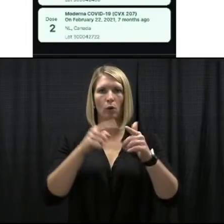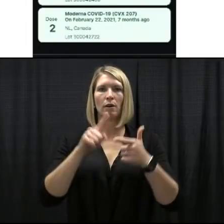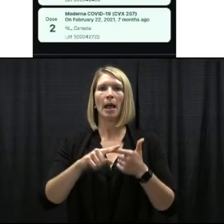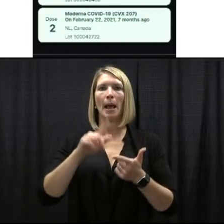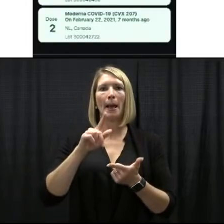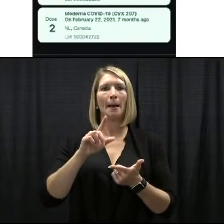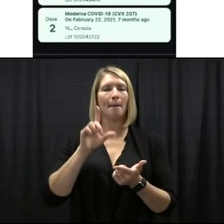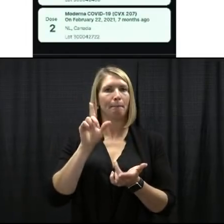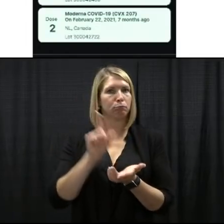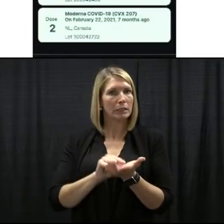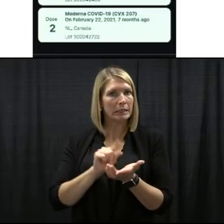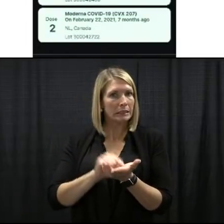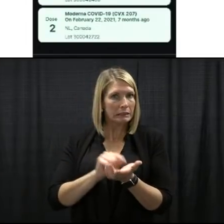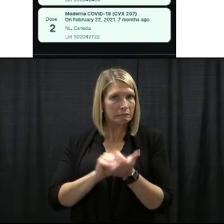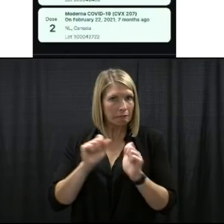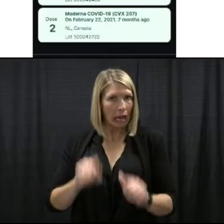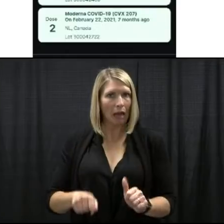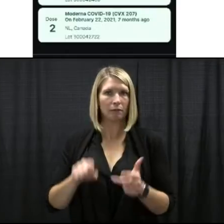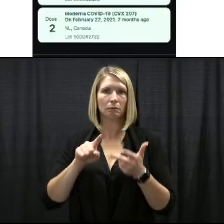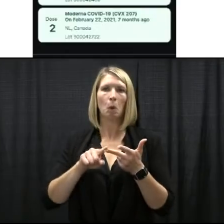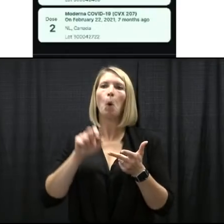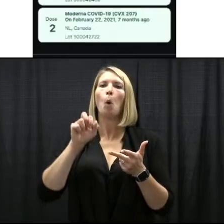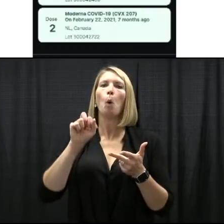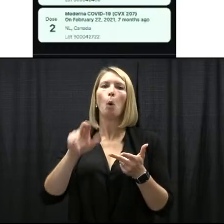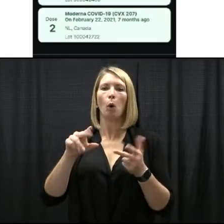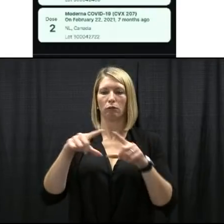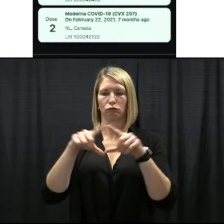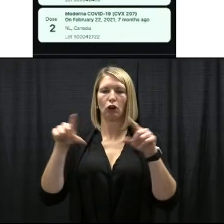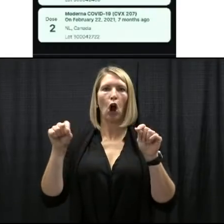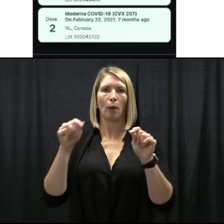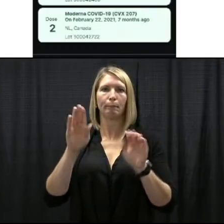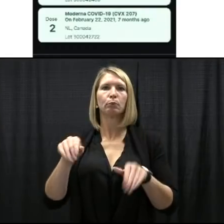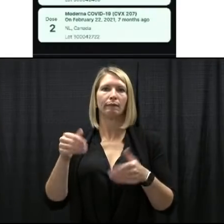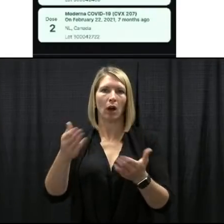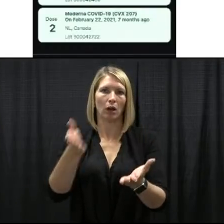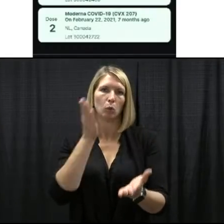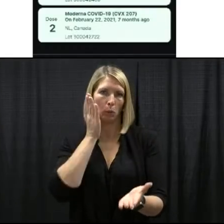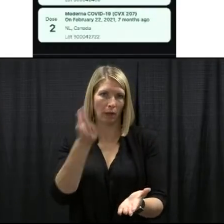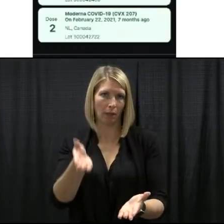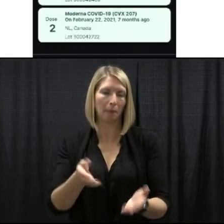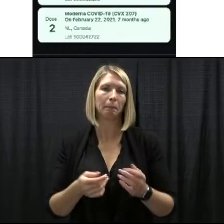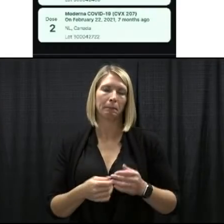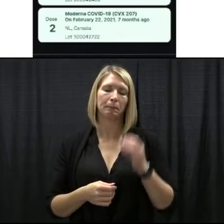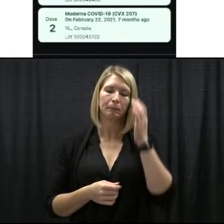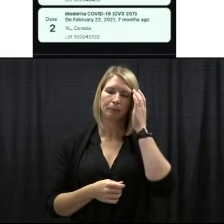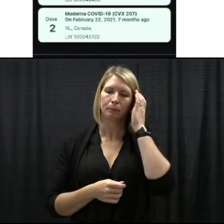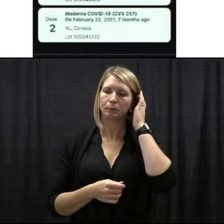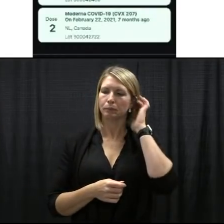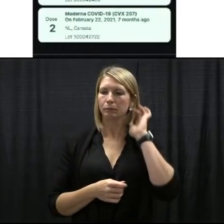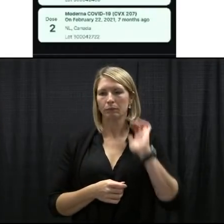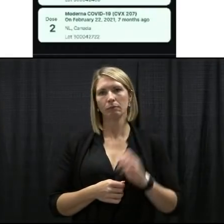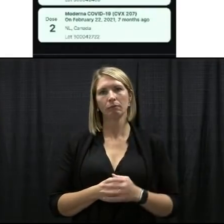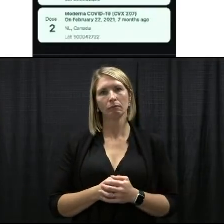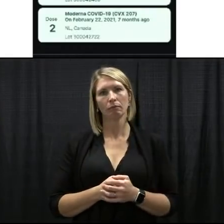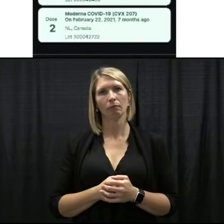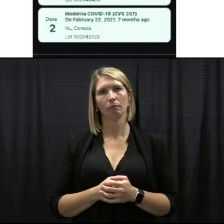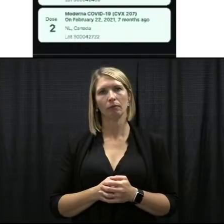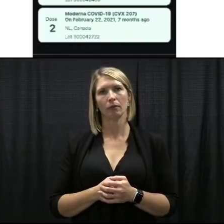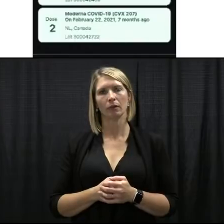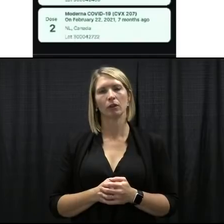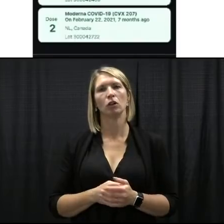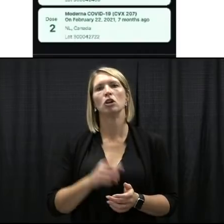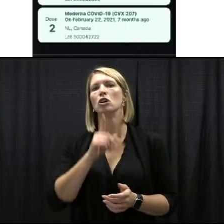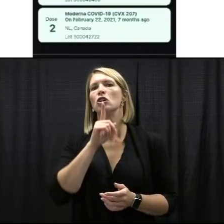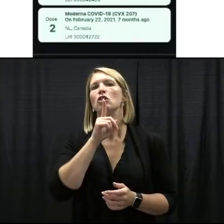you a paper copy if needed. There'll be a 1-800 number to call for that. And it's important that when you get this, you guard it